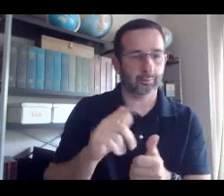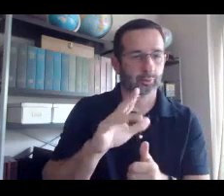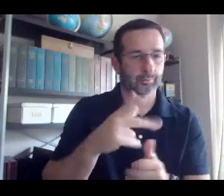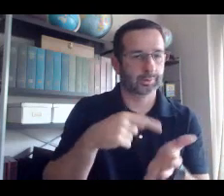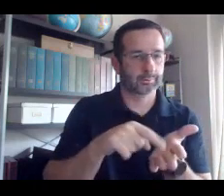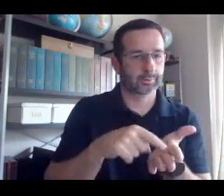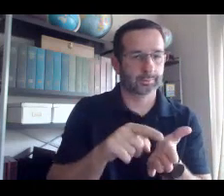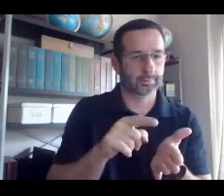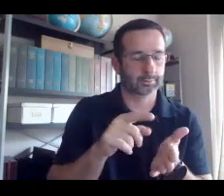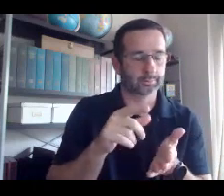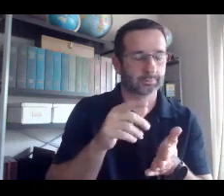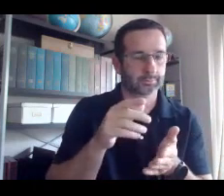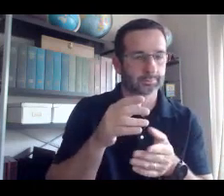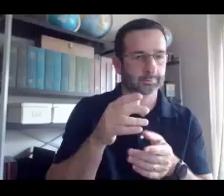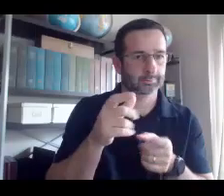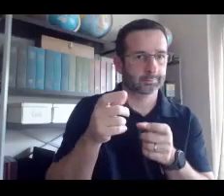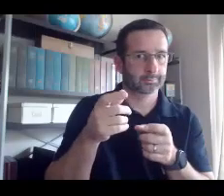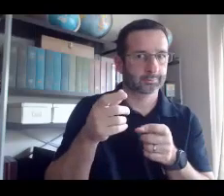programs.